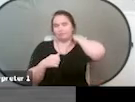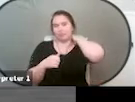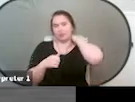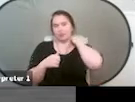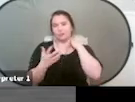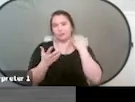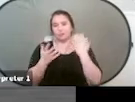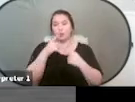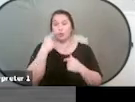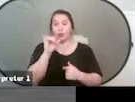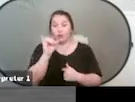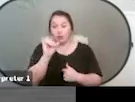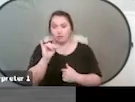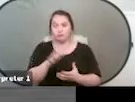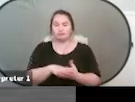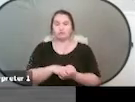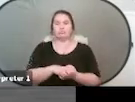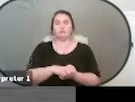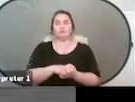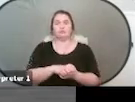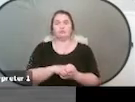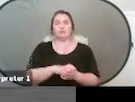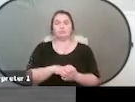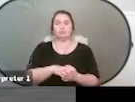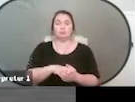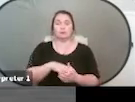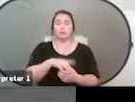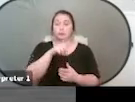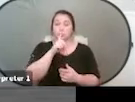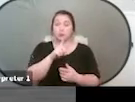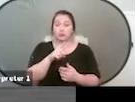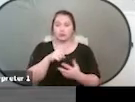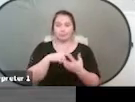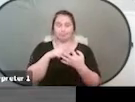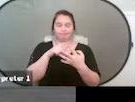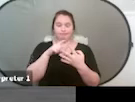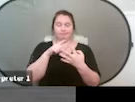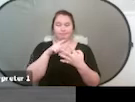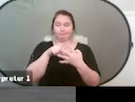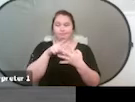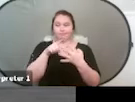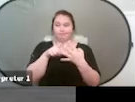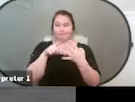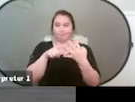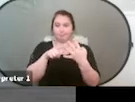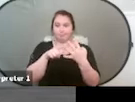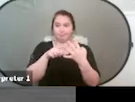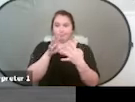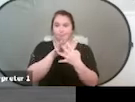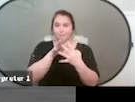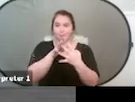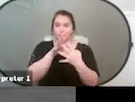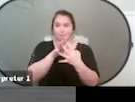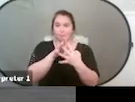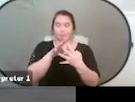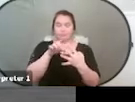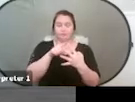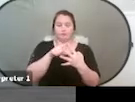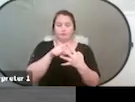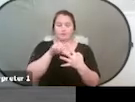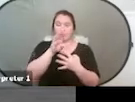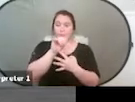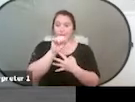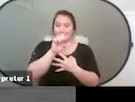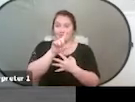And so again, really the 3 main being your baseline option of just maintaining